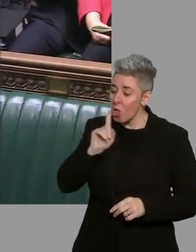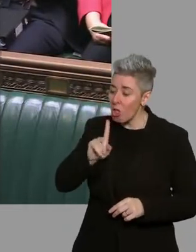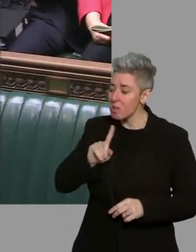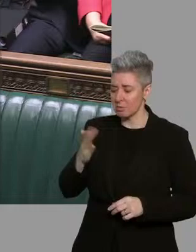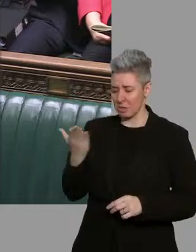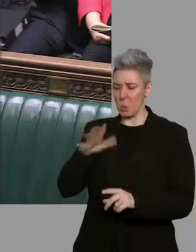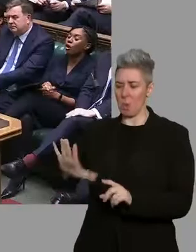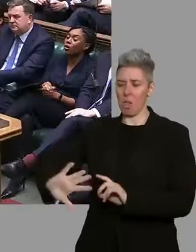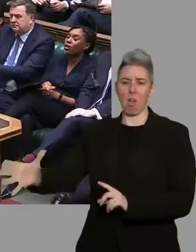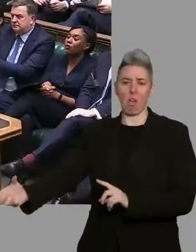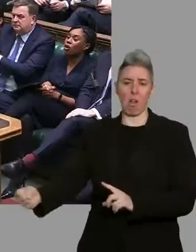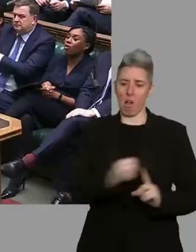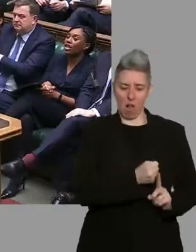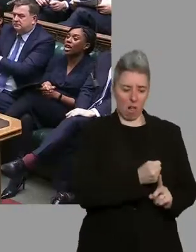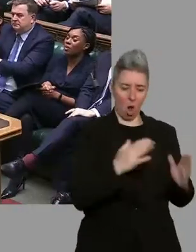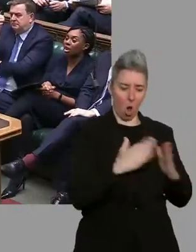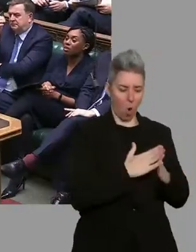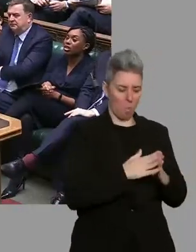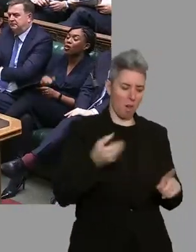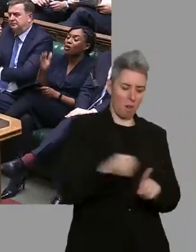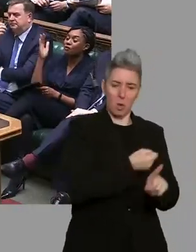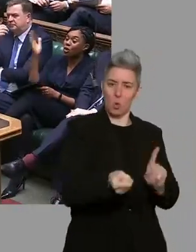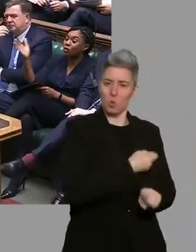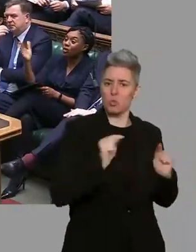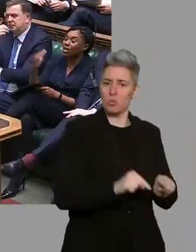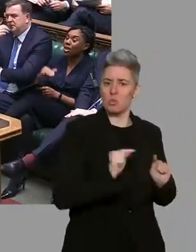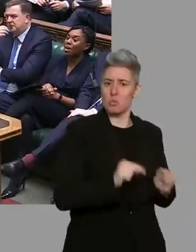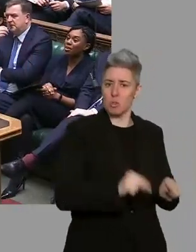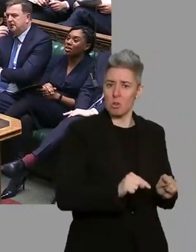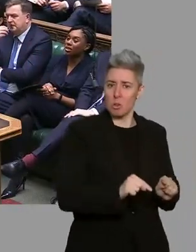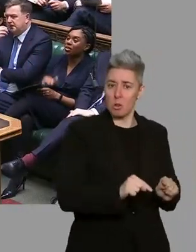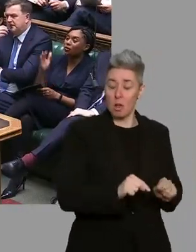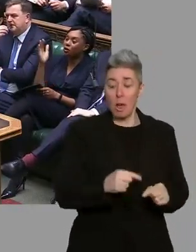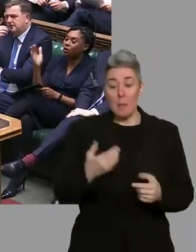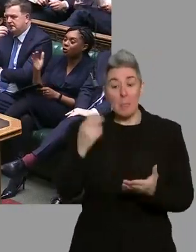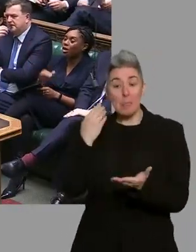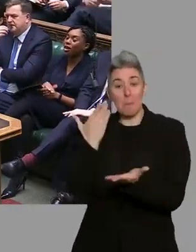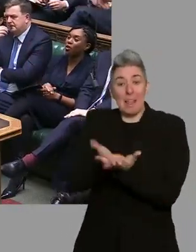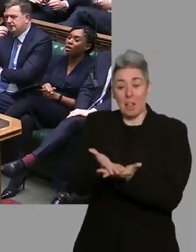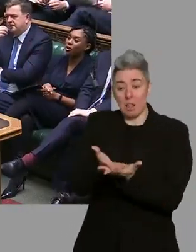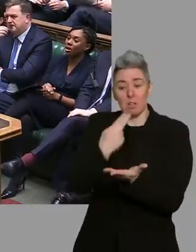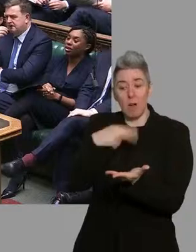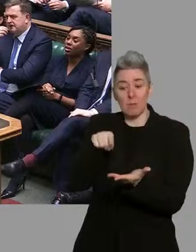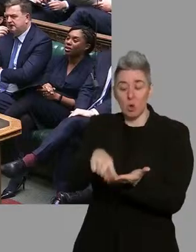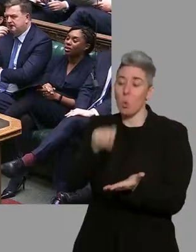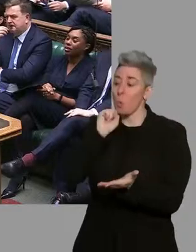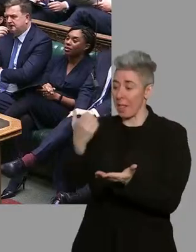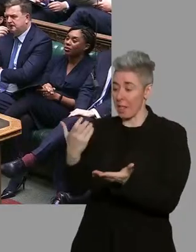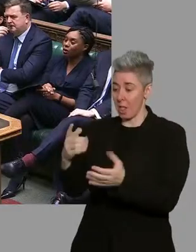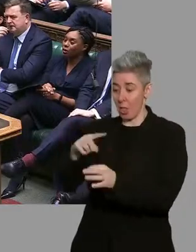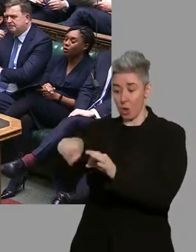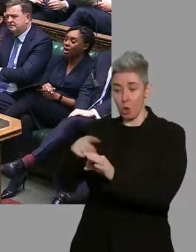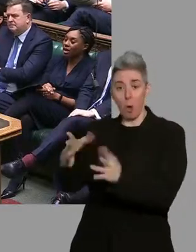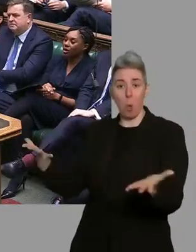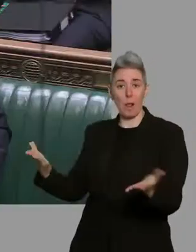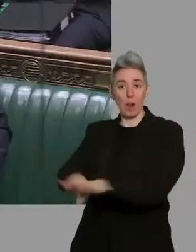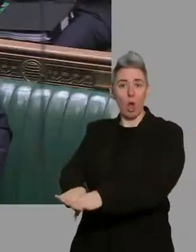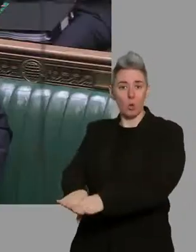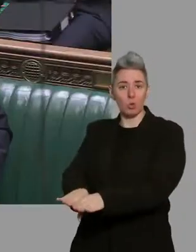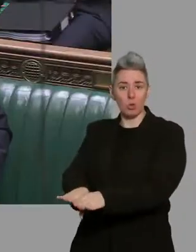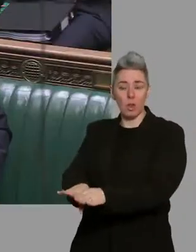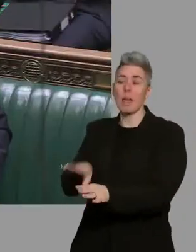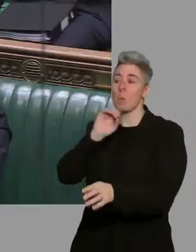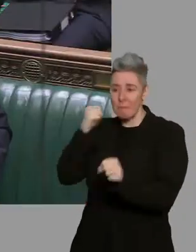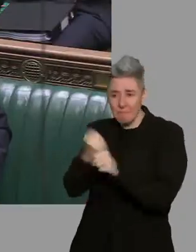that gap. And I know, I'm looking across, I know there are honourable members on the benches opposite who know